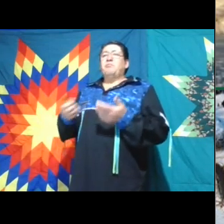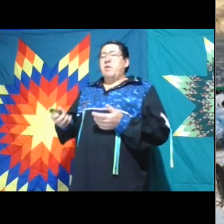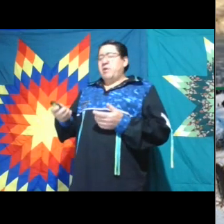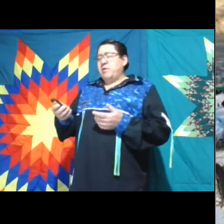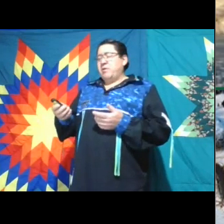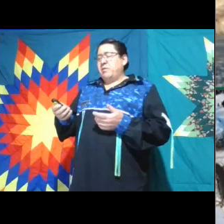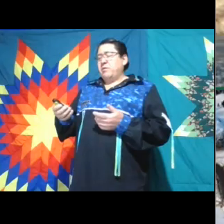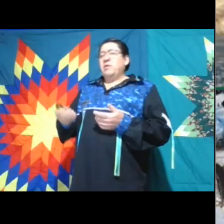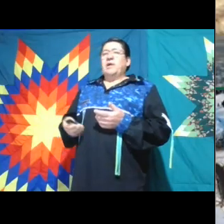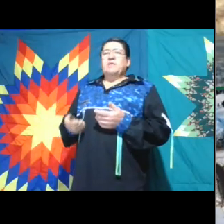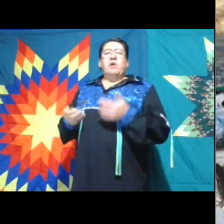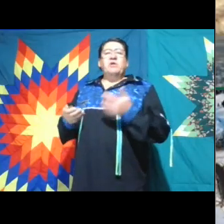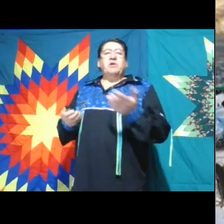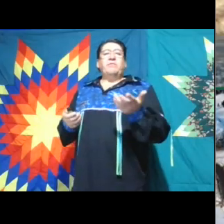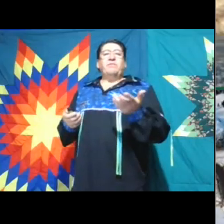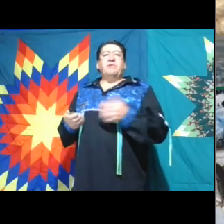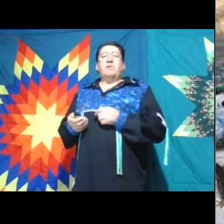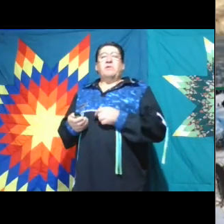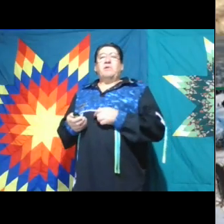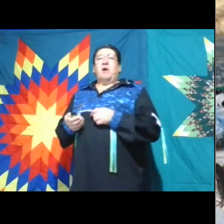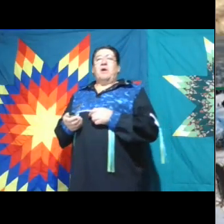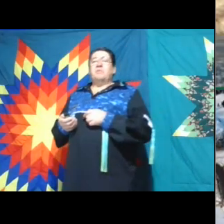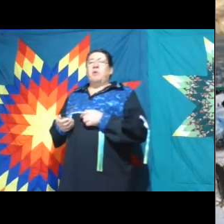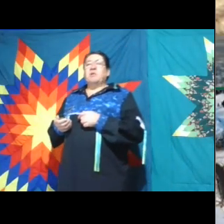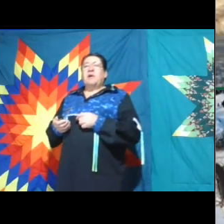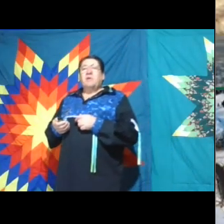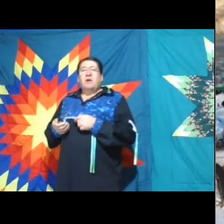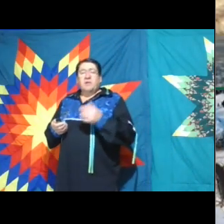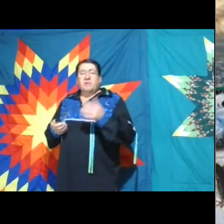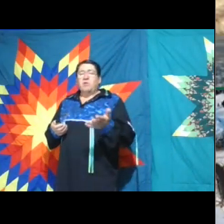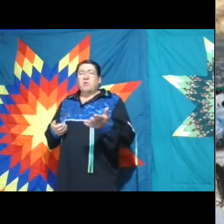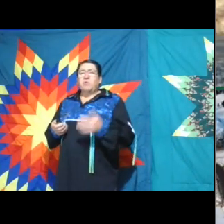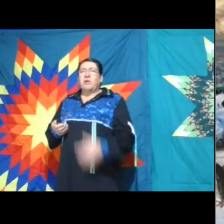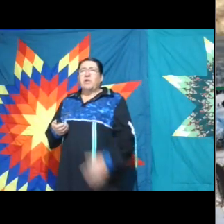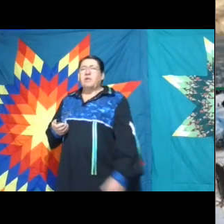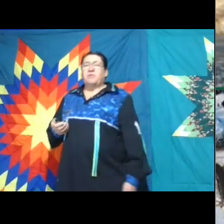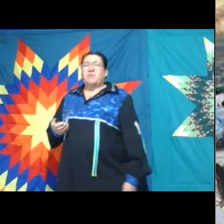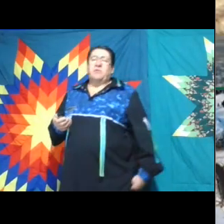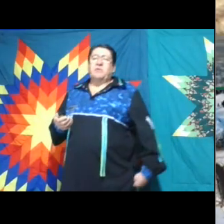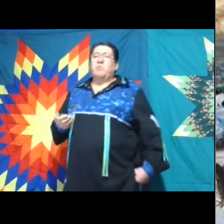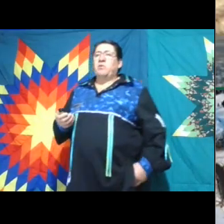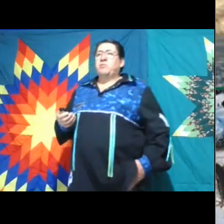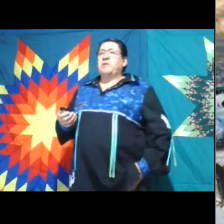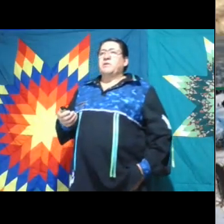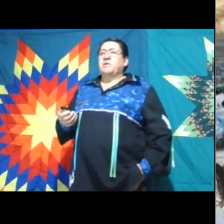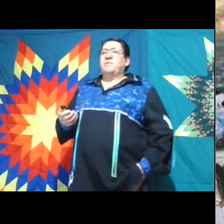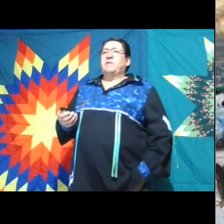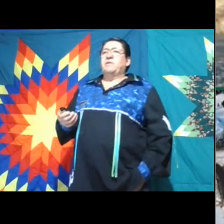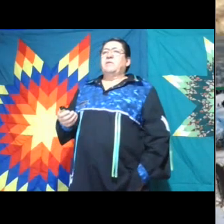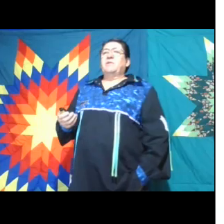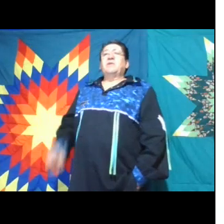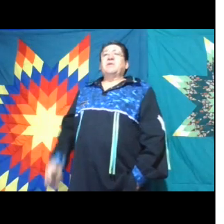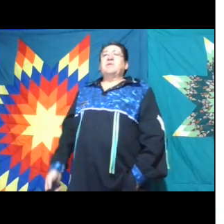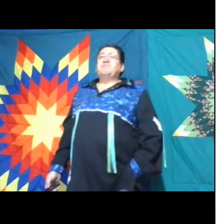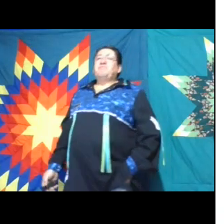transportation barrier, especially for small town or small communities or small reserves.